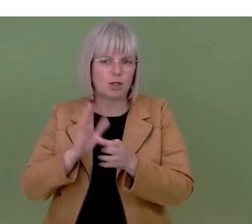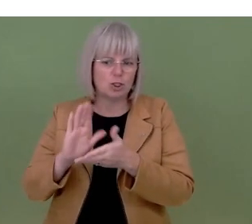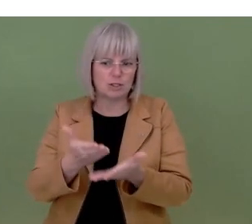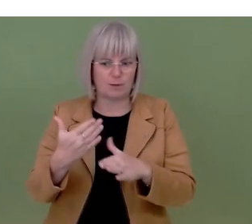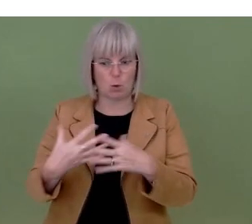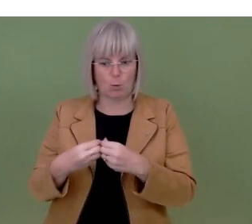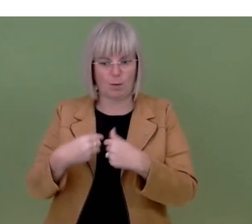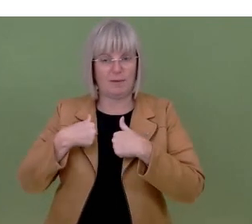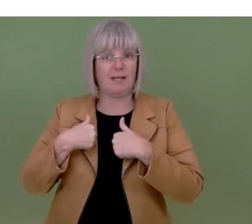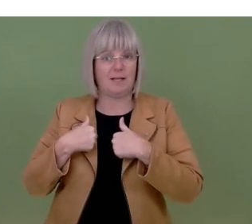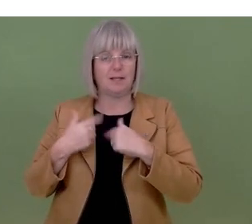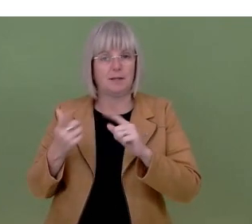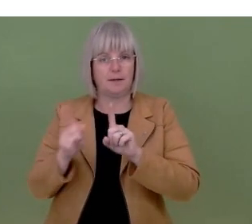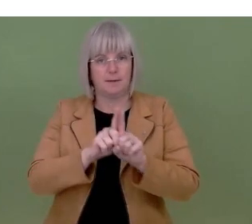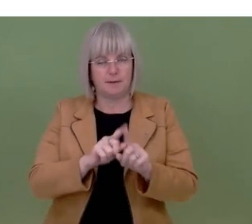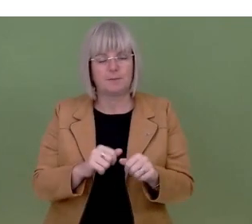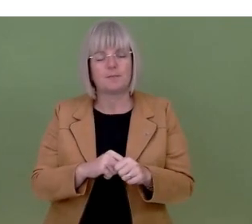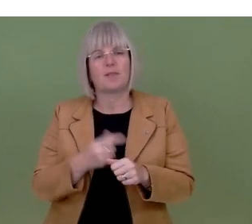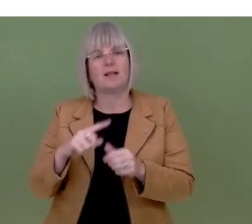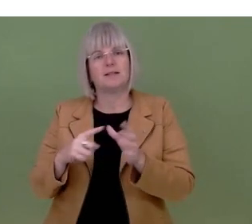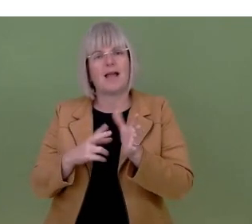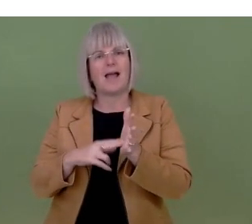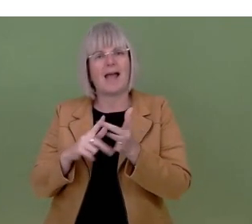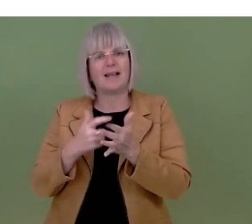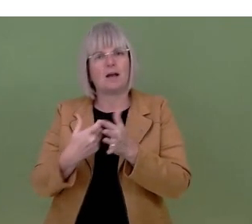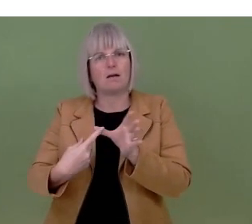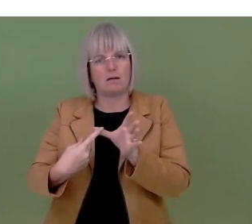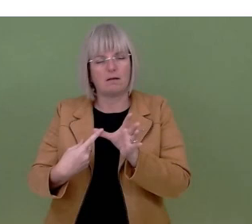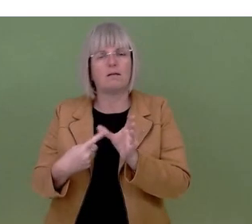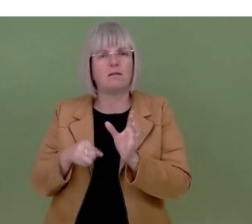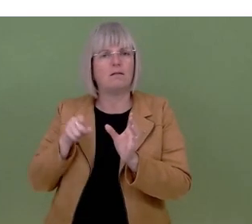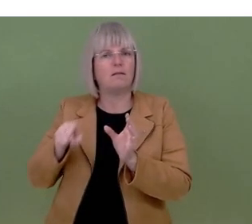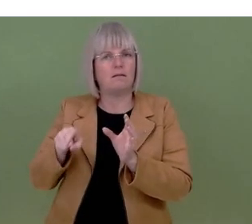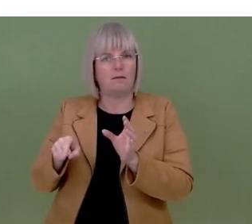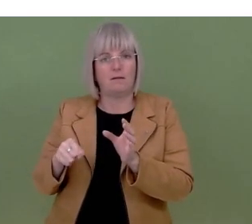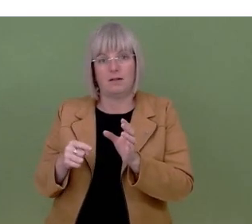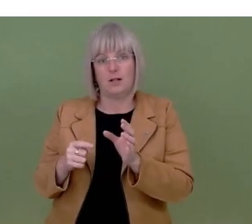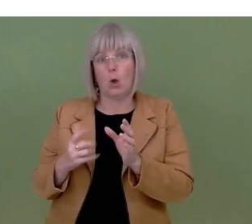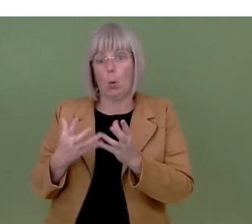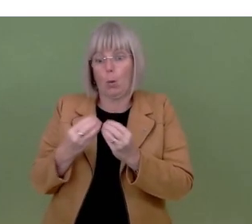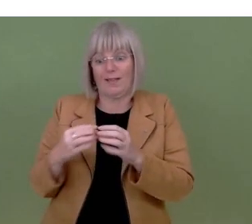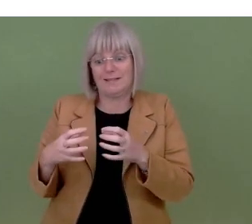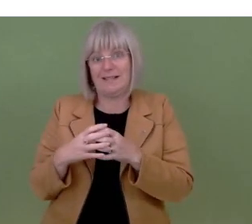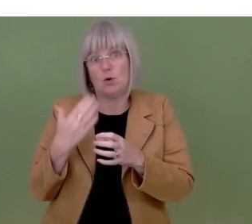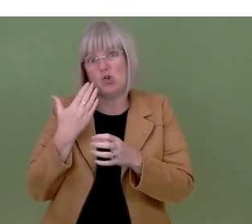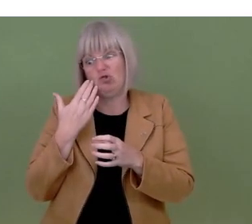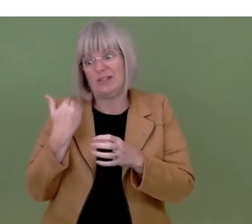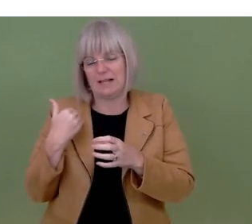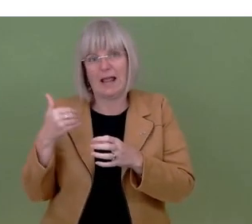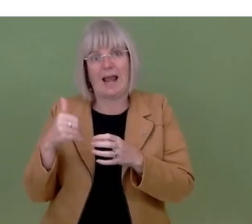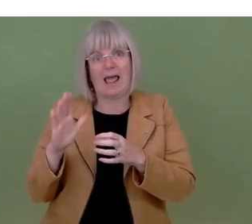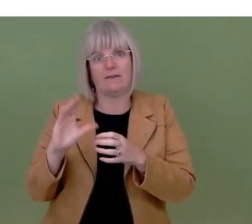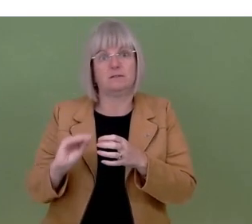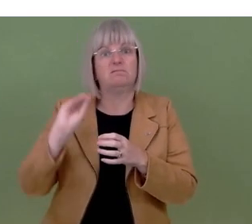joined, and Annika Amwako, who was with our team until very recently before moving on to Pastors